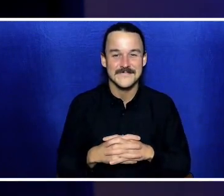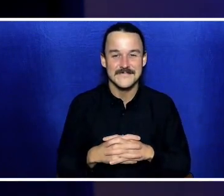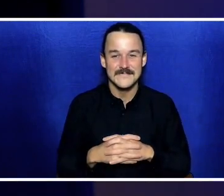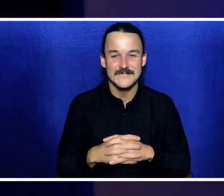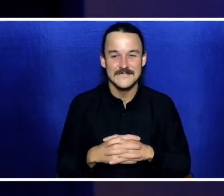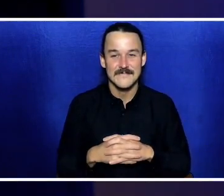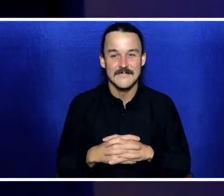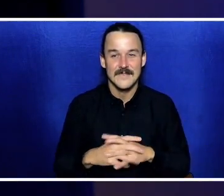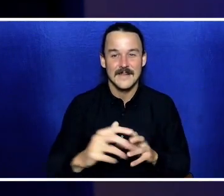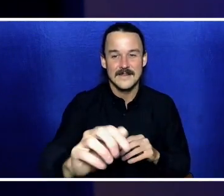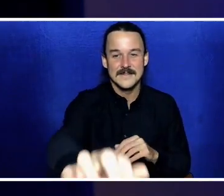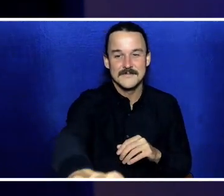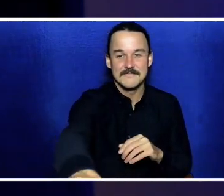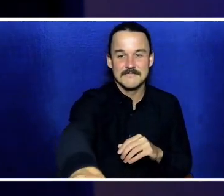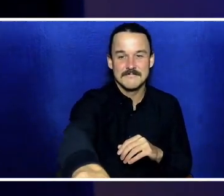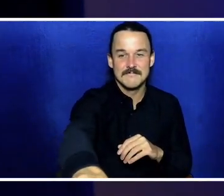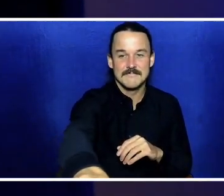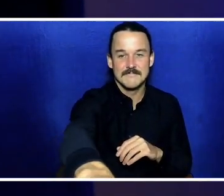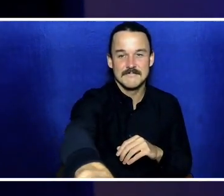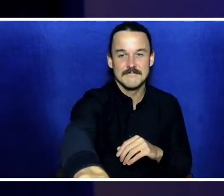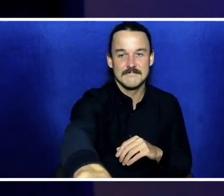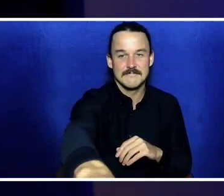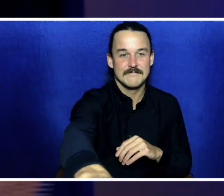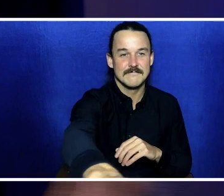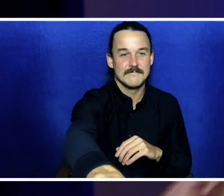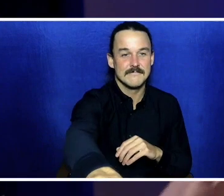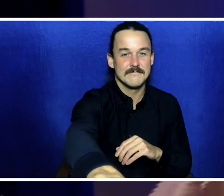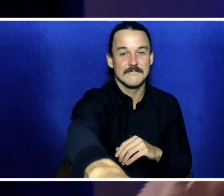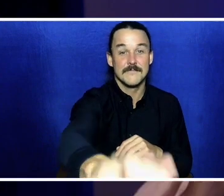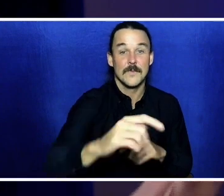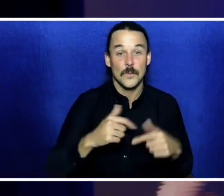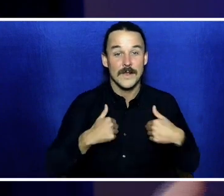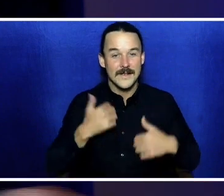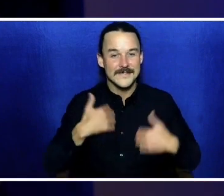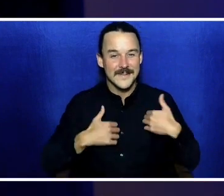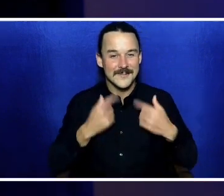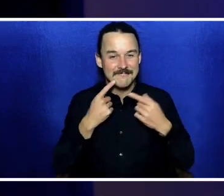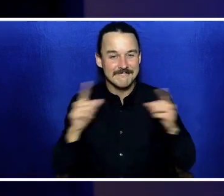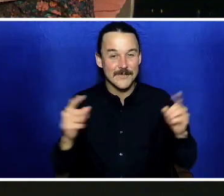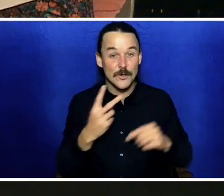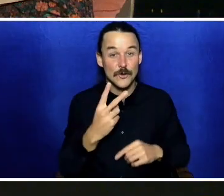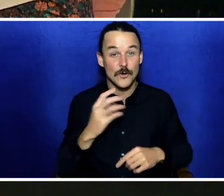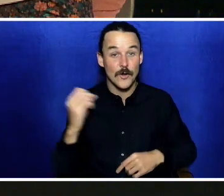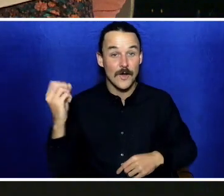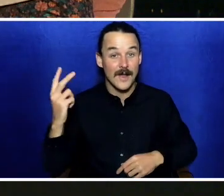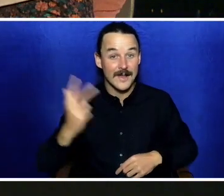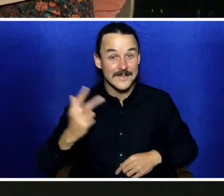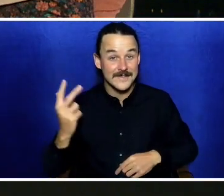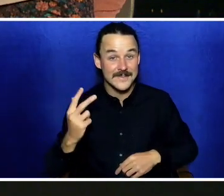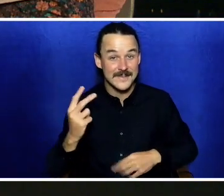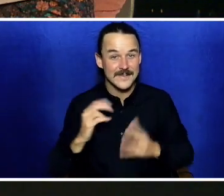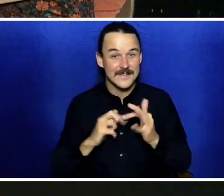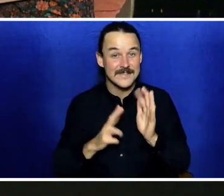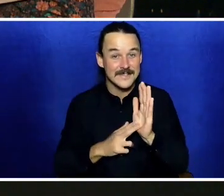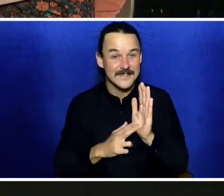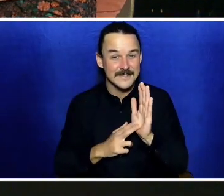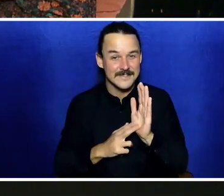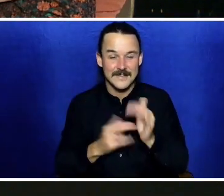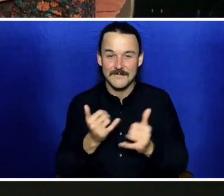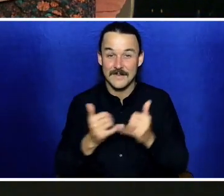that was in Victorian Opera's 2018 season and is already a modern classic. Richard, what's the work? Backed by popular